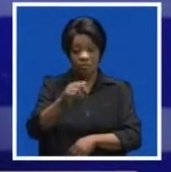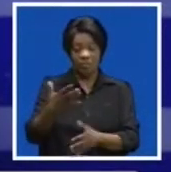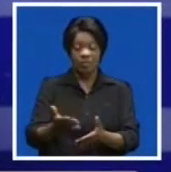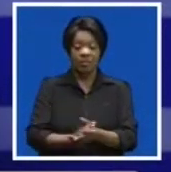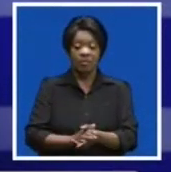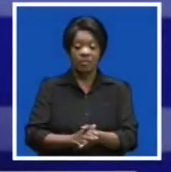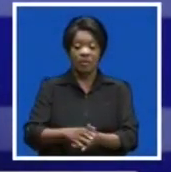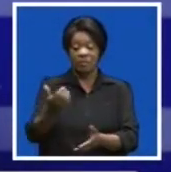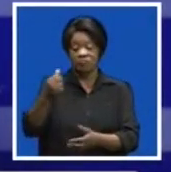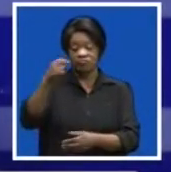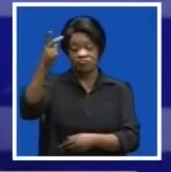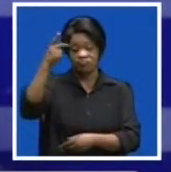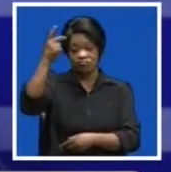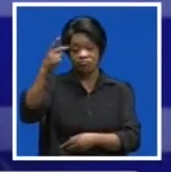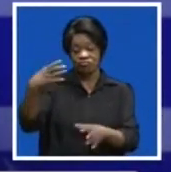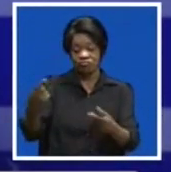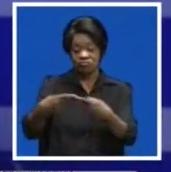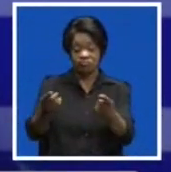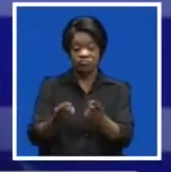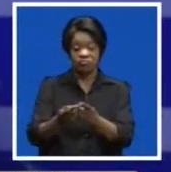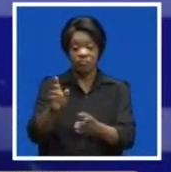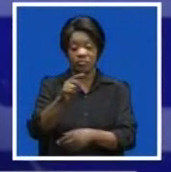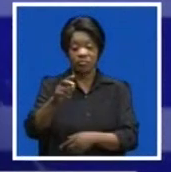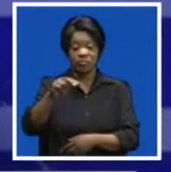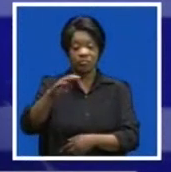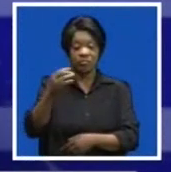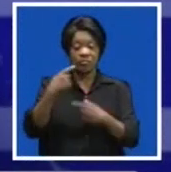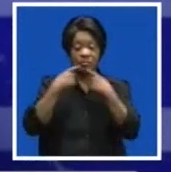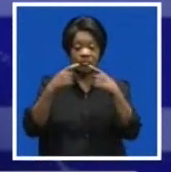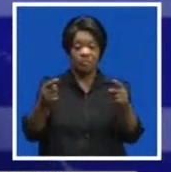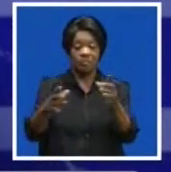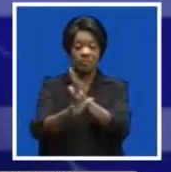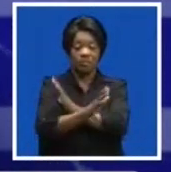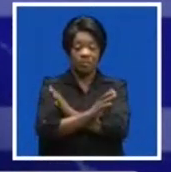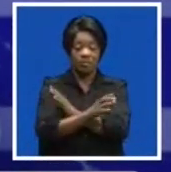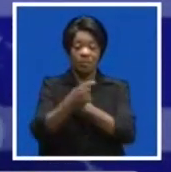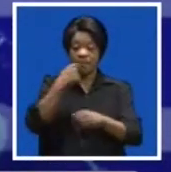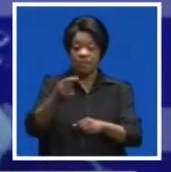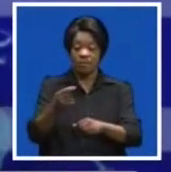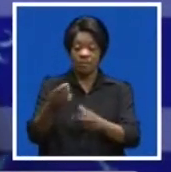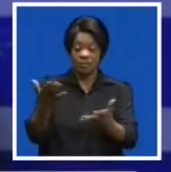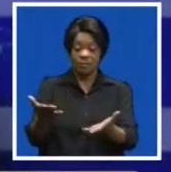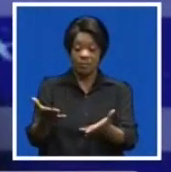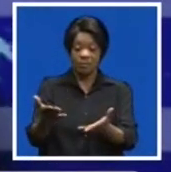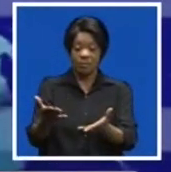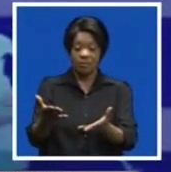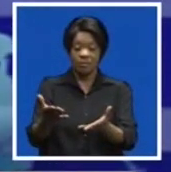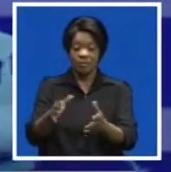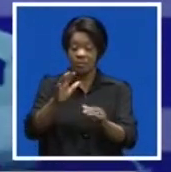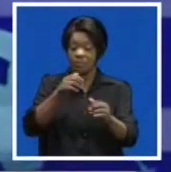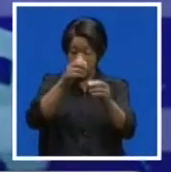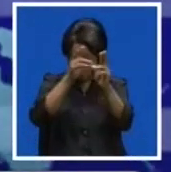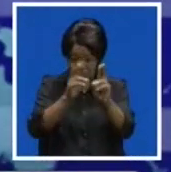another political party. Mr. Lusambo told ZNBC News that Zambians should expect more accusations against President Lungu